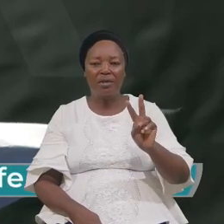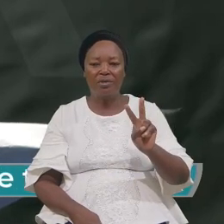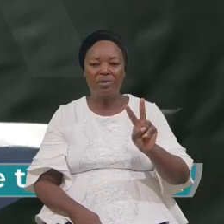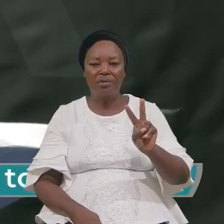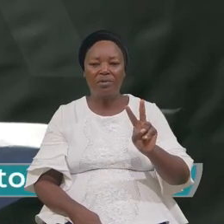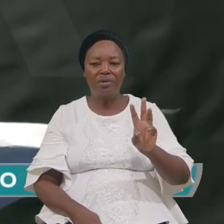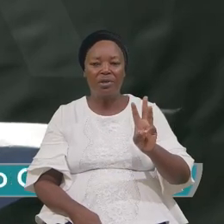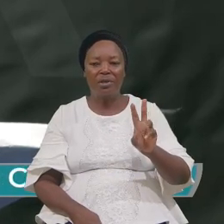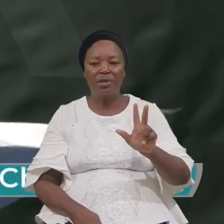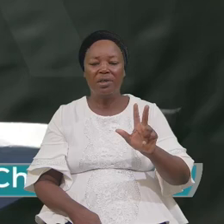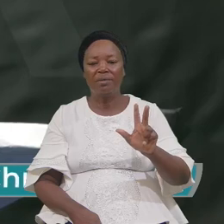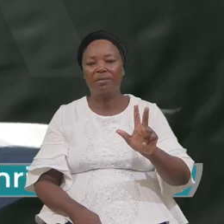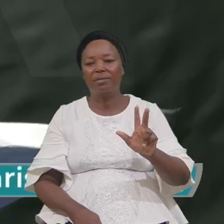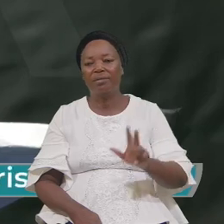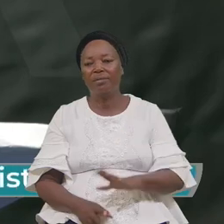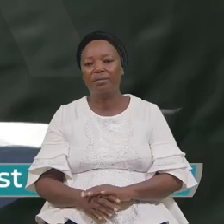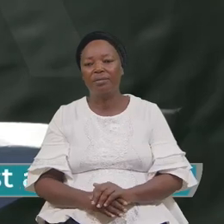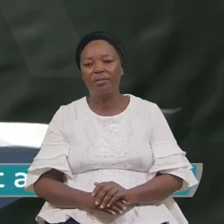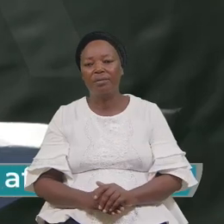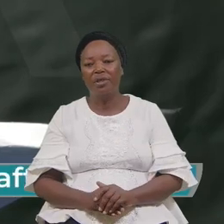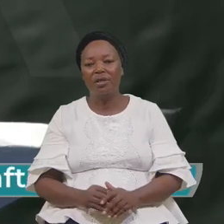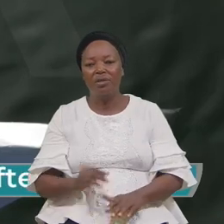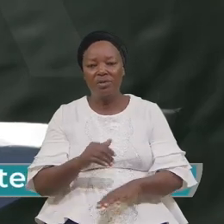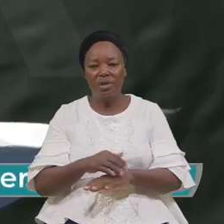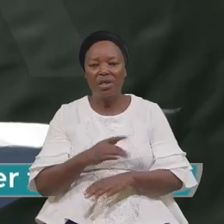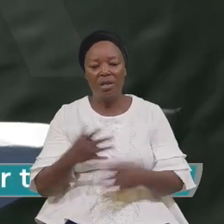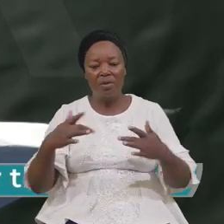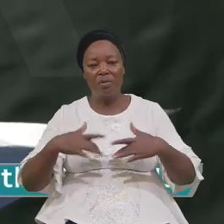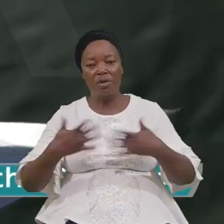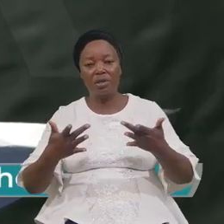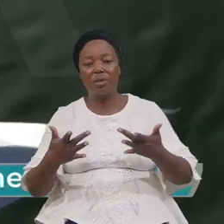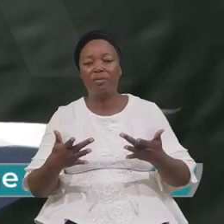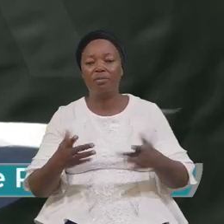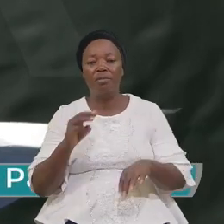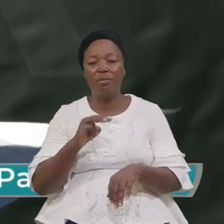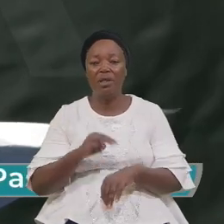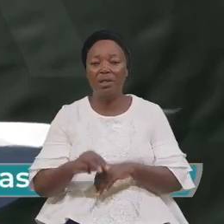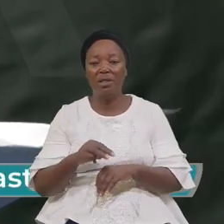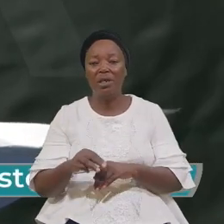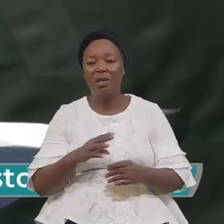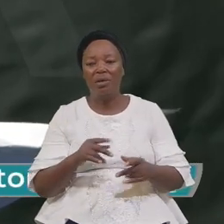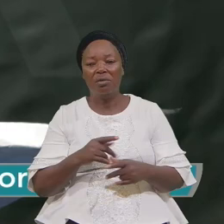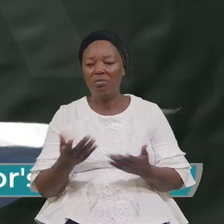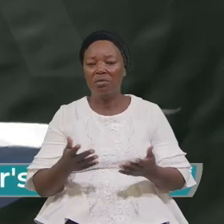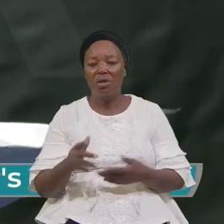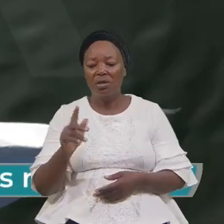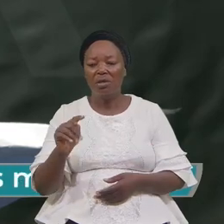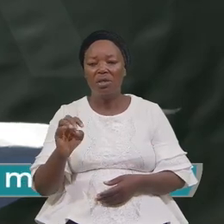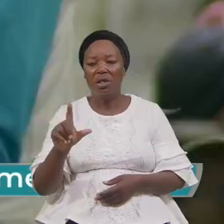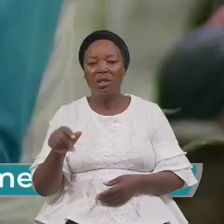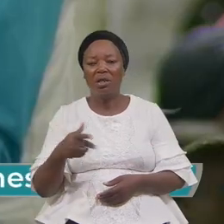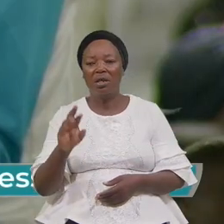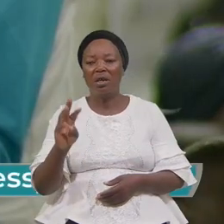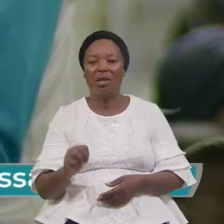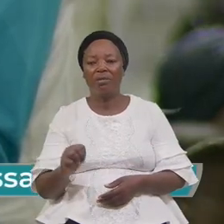234-915-444-9263. You can send a WhatsApp message. You can also send on Telegram. You can send a